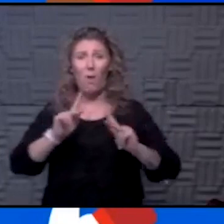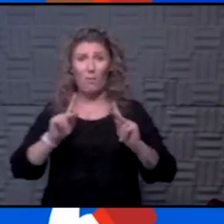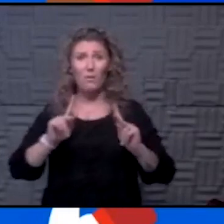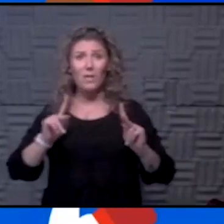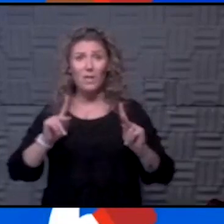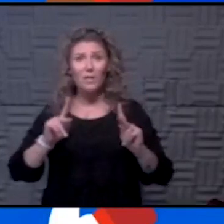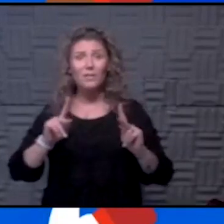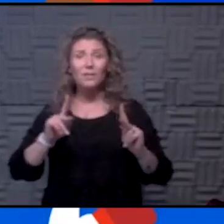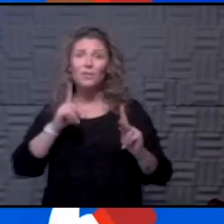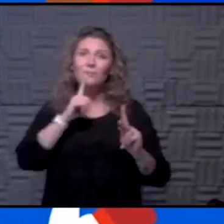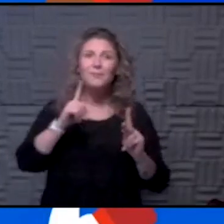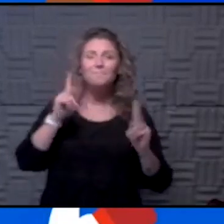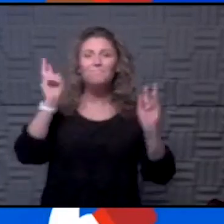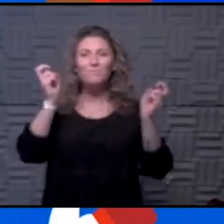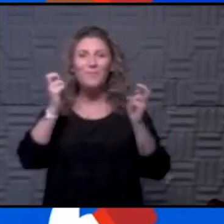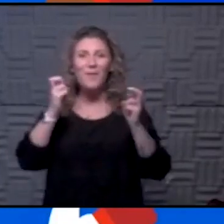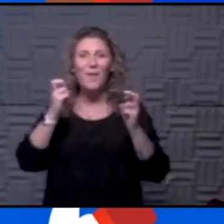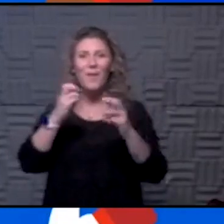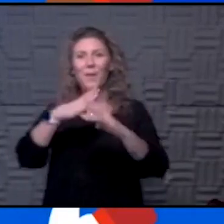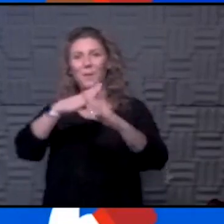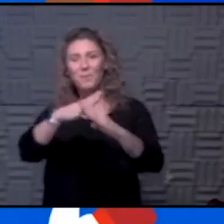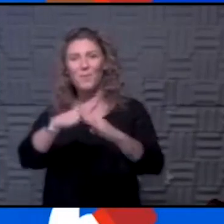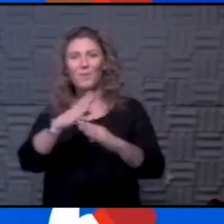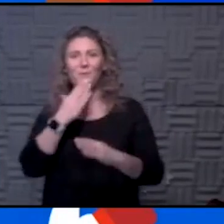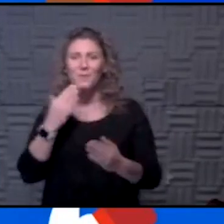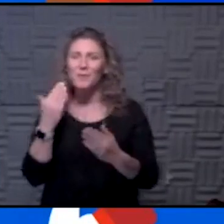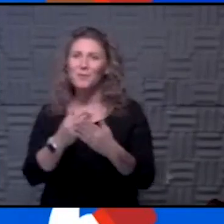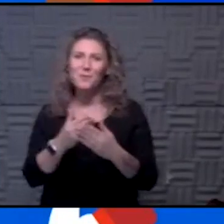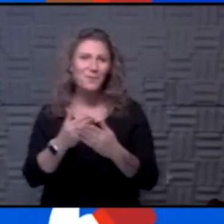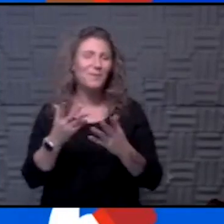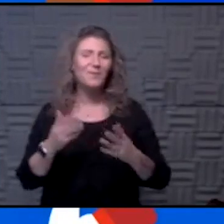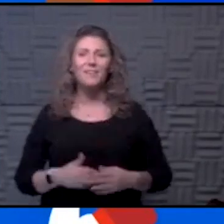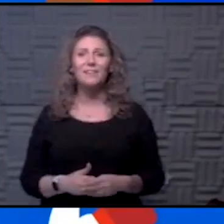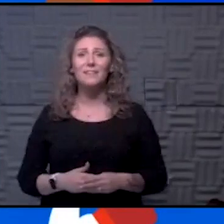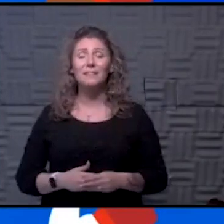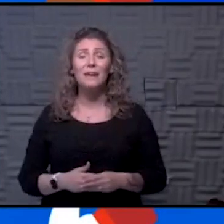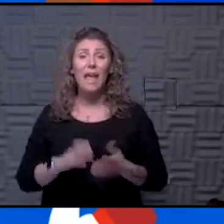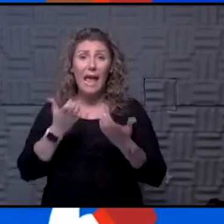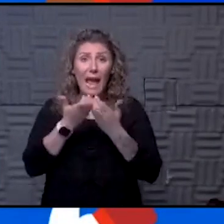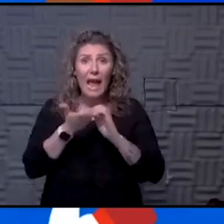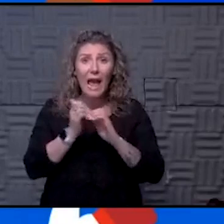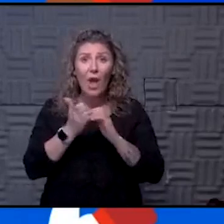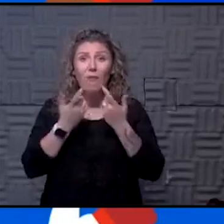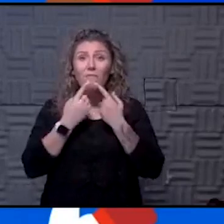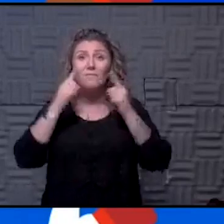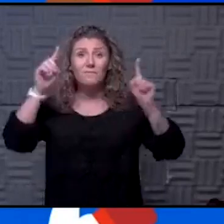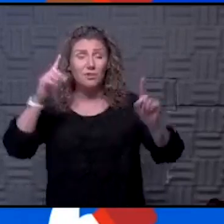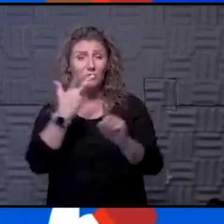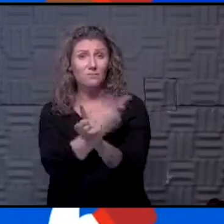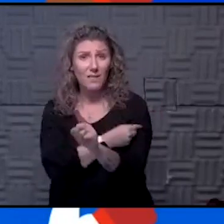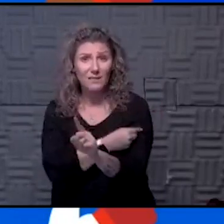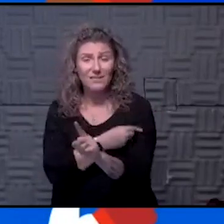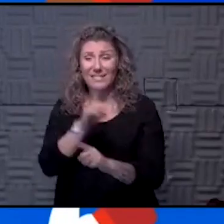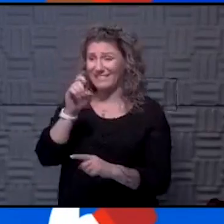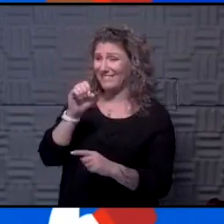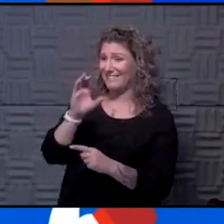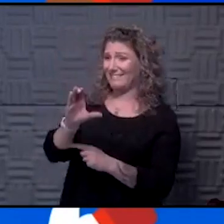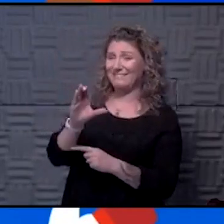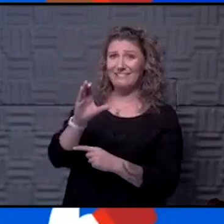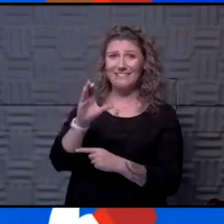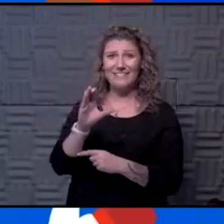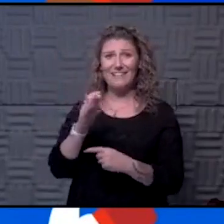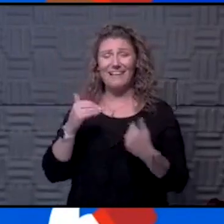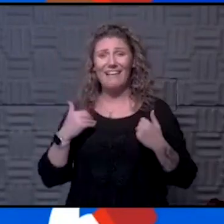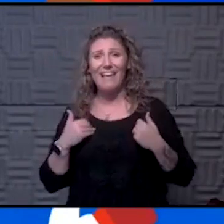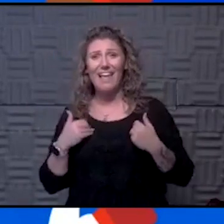the so-called immunity, will be in a good place. Talking about how efficient the vaccines are, in December, we had